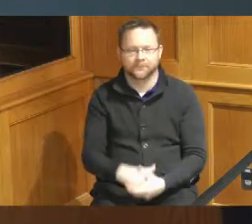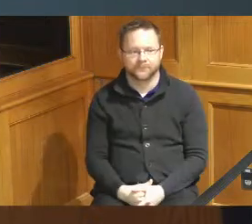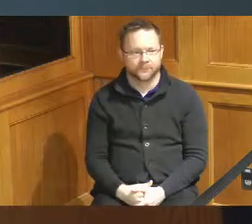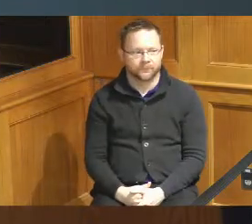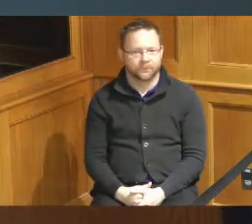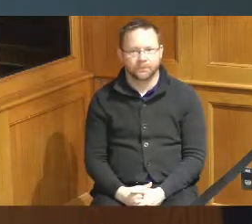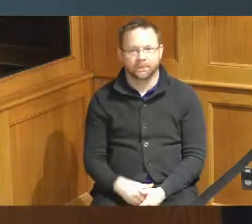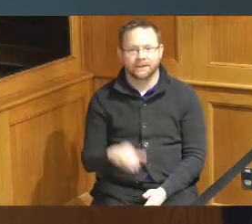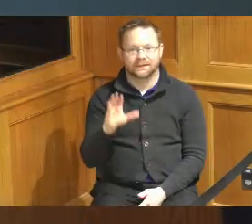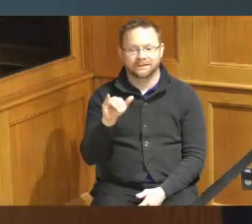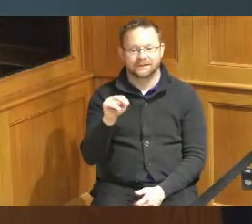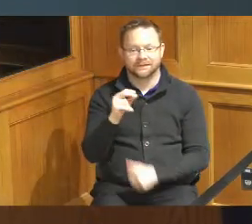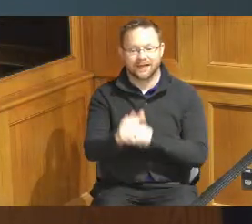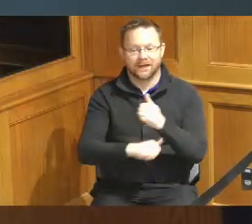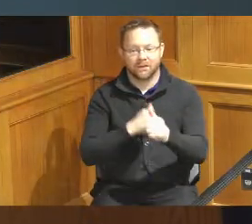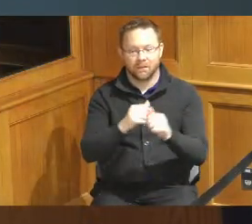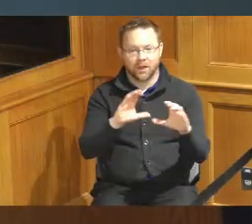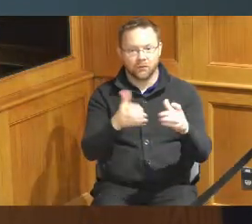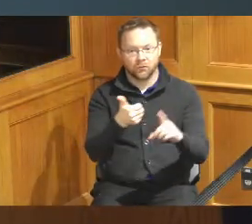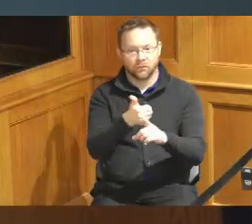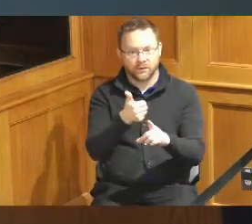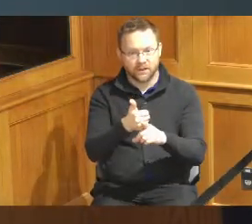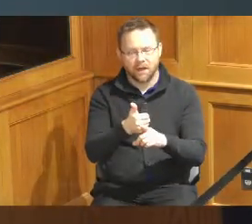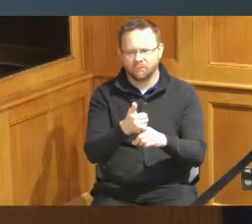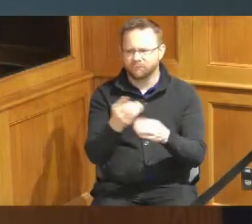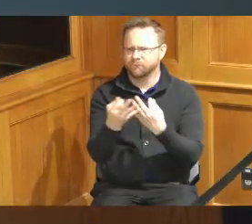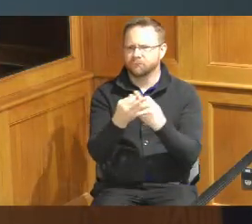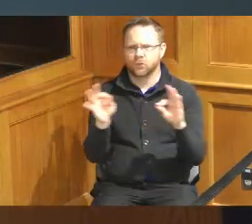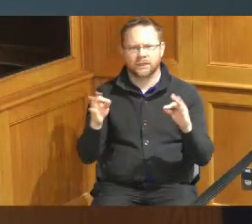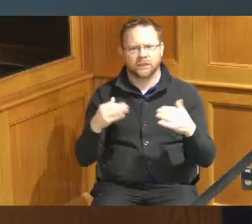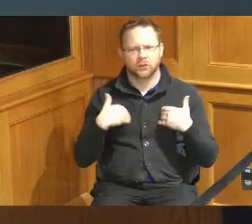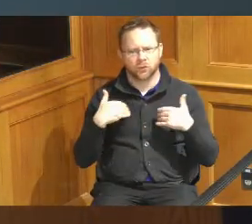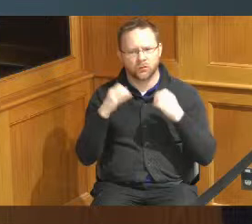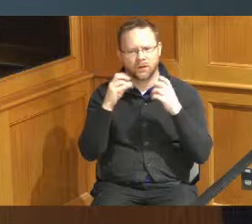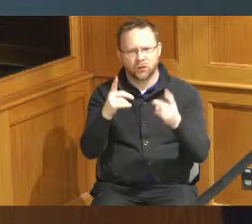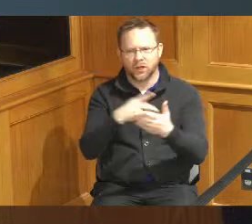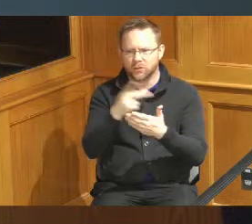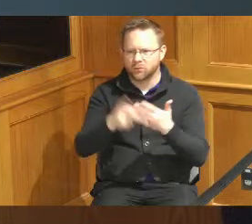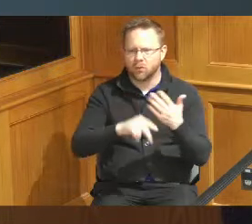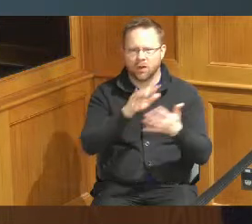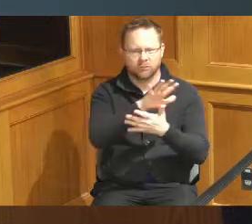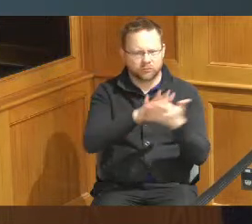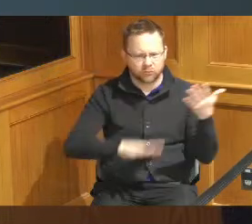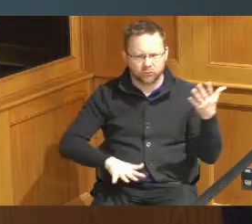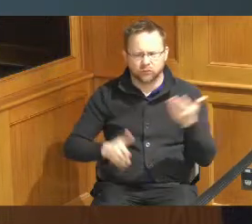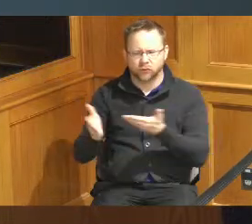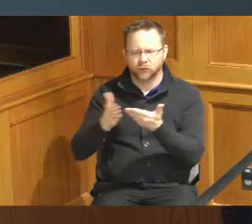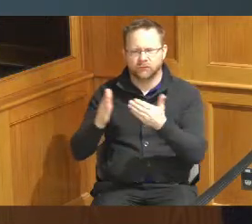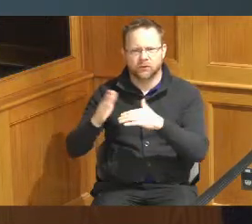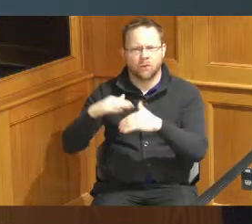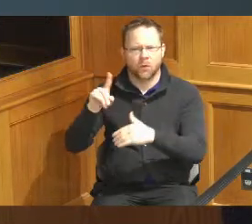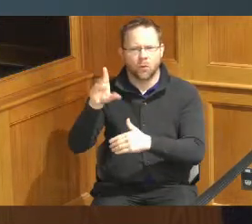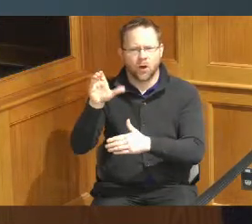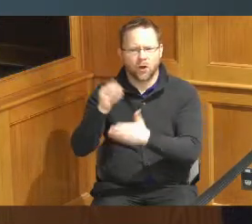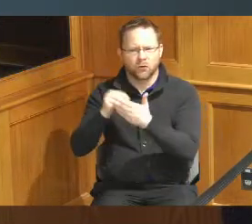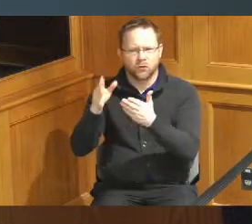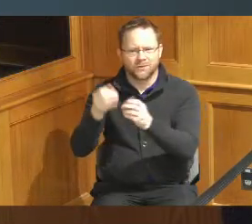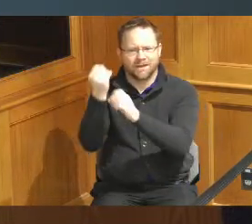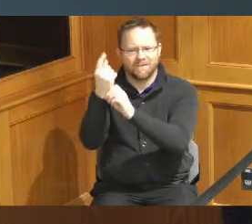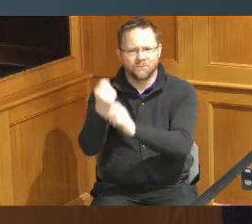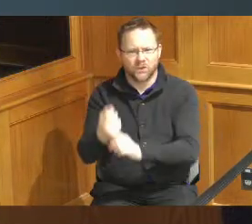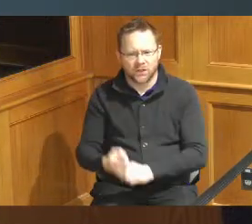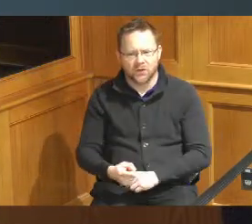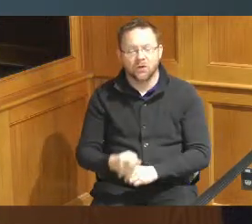Whereas the Cincinnati Alumni Chapter also offers free youth educational programs to more than 100 students annually,